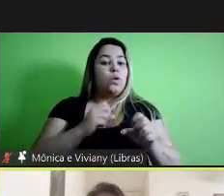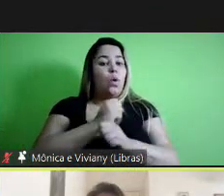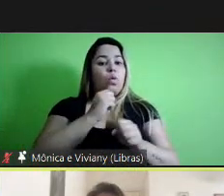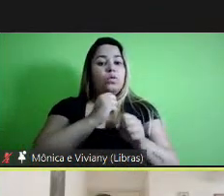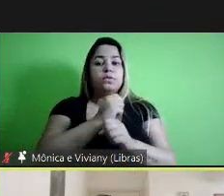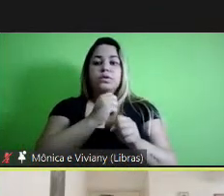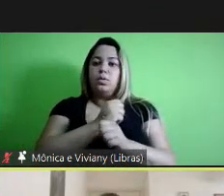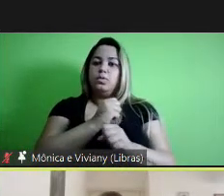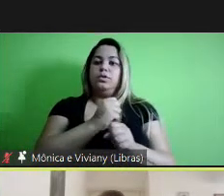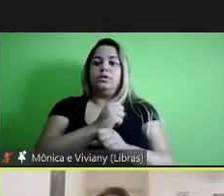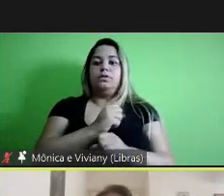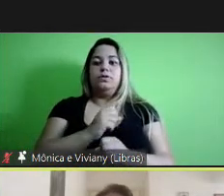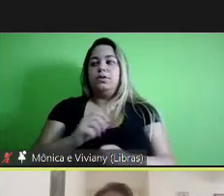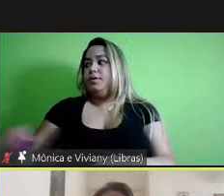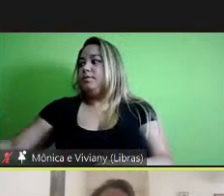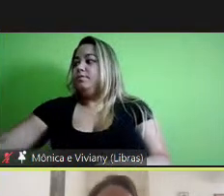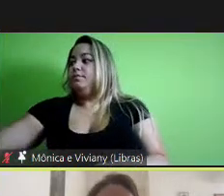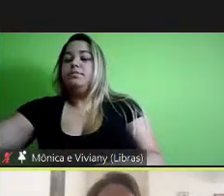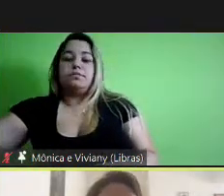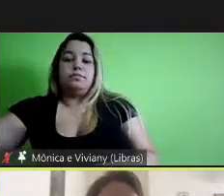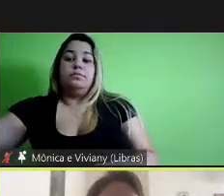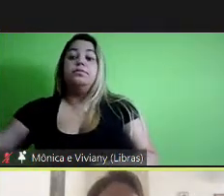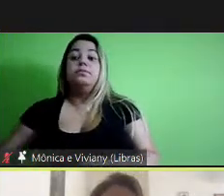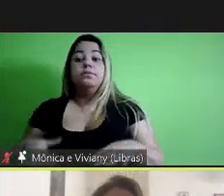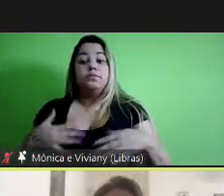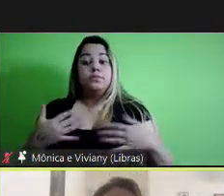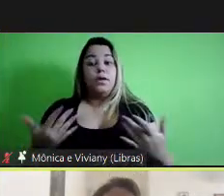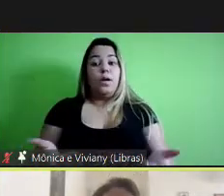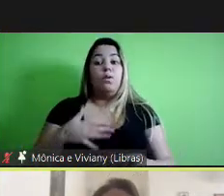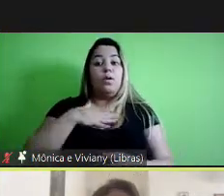think about the country.